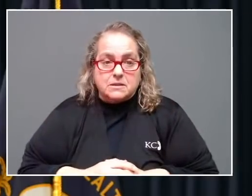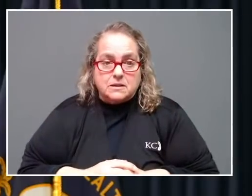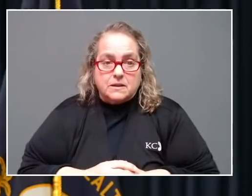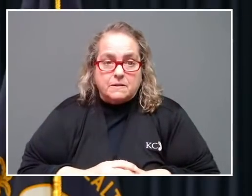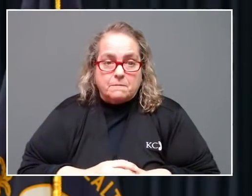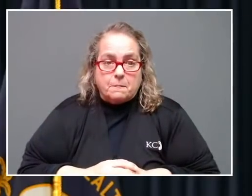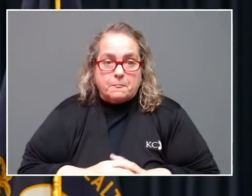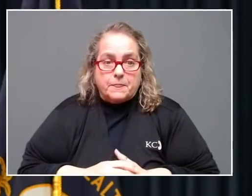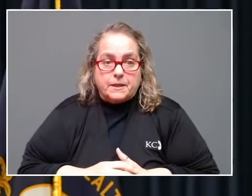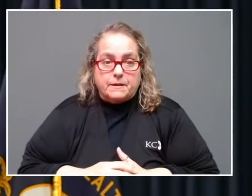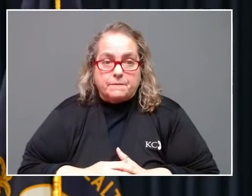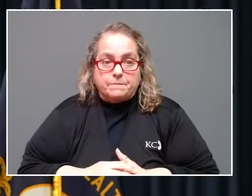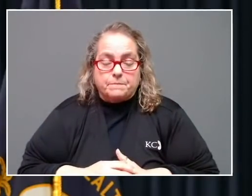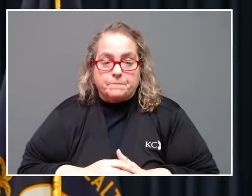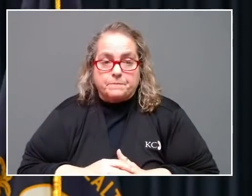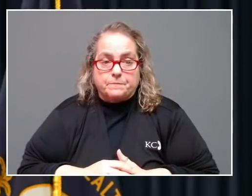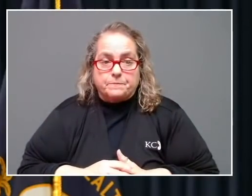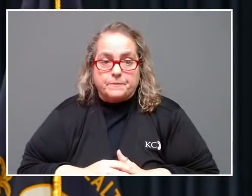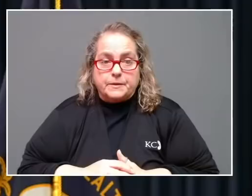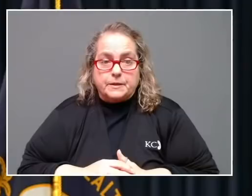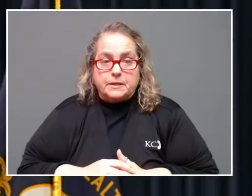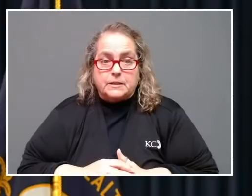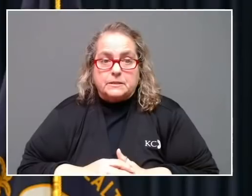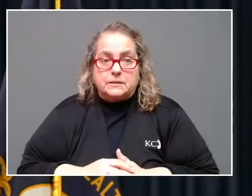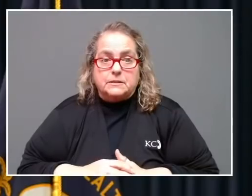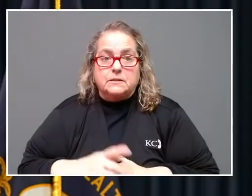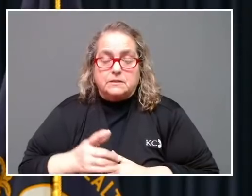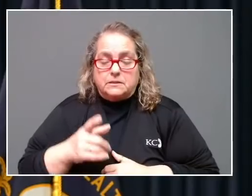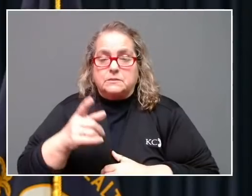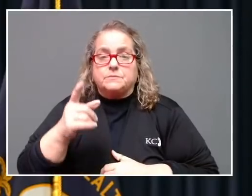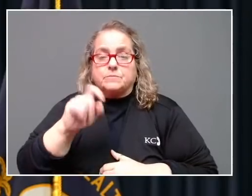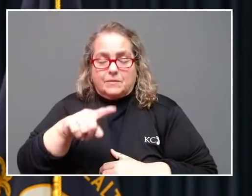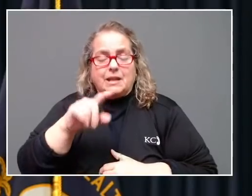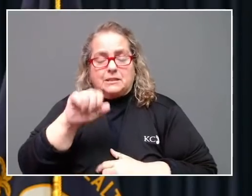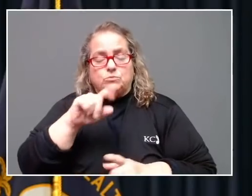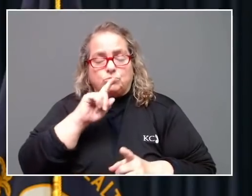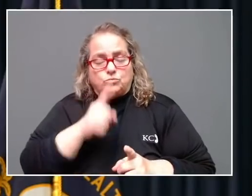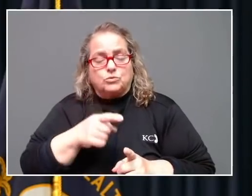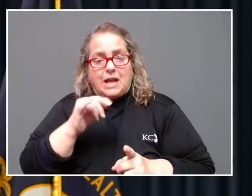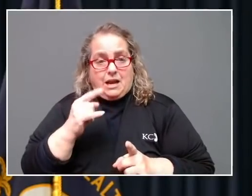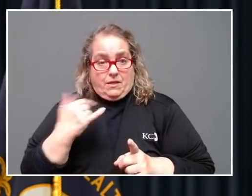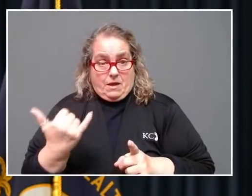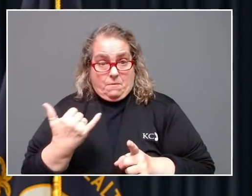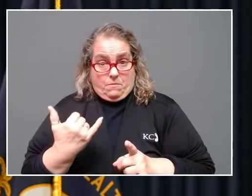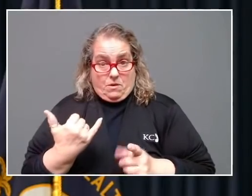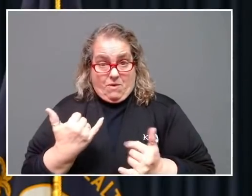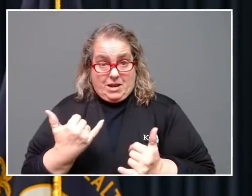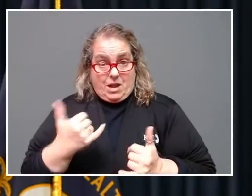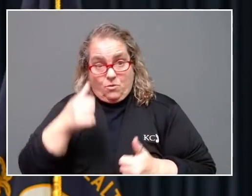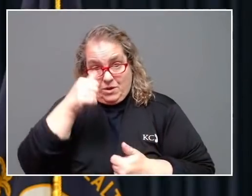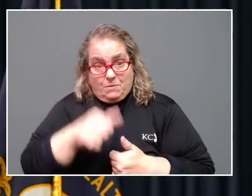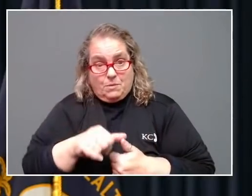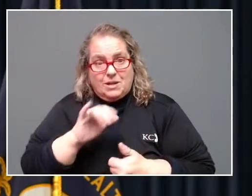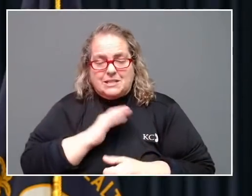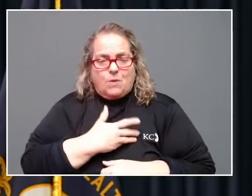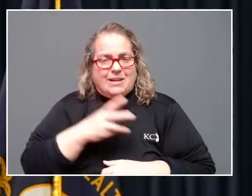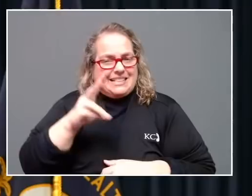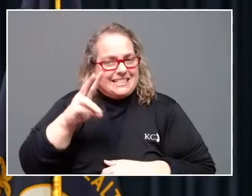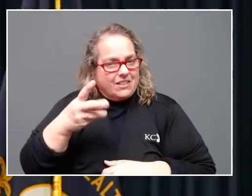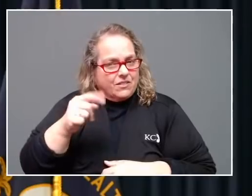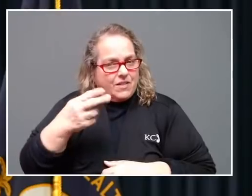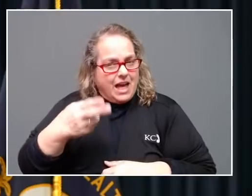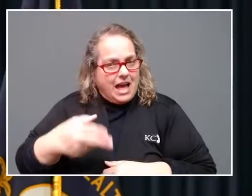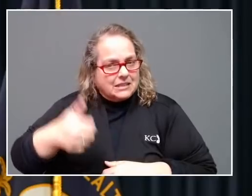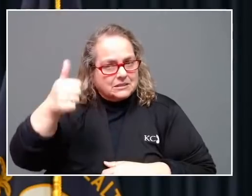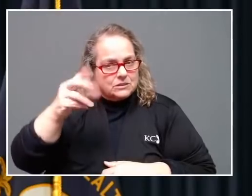watch those red zone, more zone counties. Absolutely. And just at the moment, remember that it's our 6th highest week. The positivity rate is